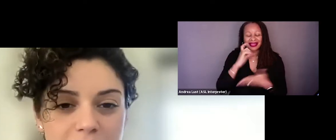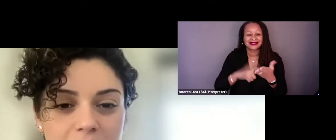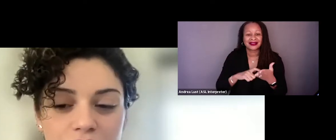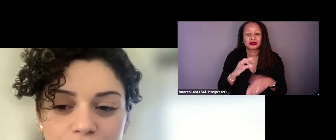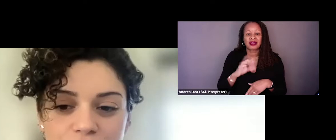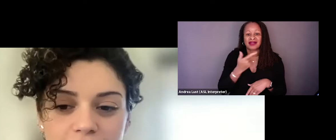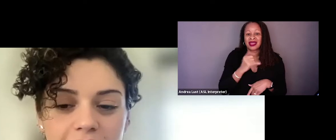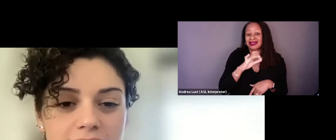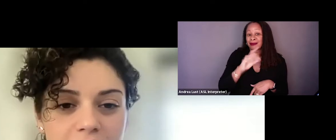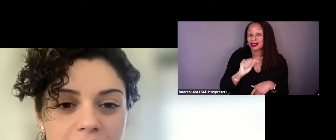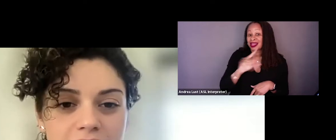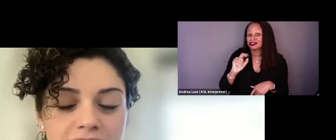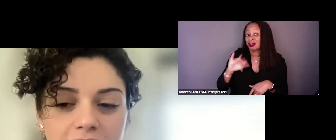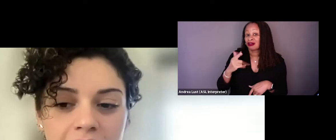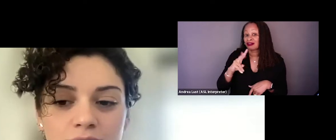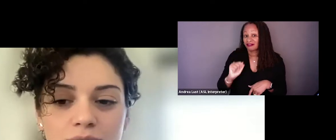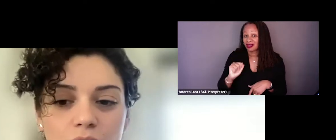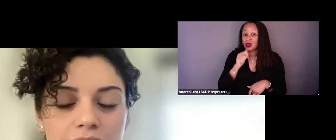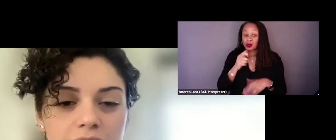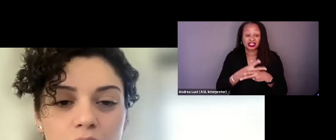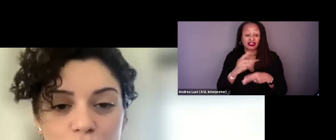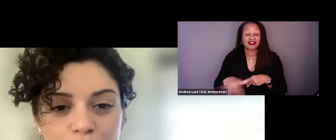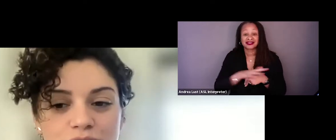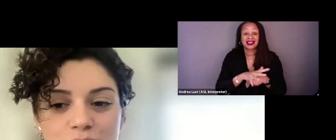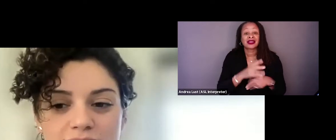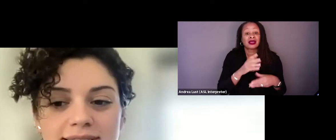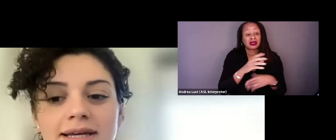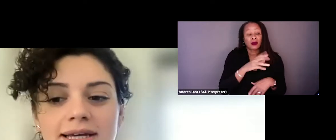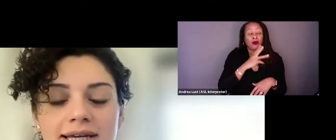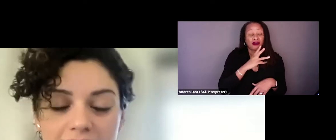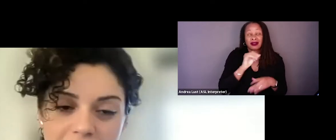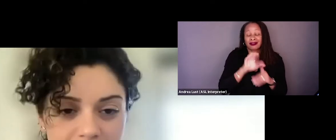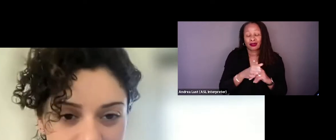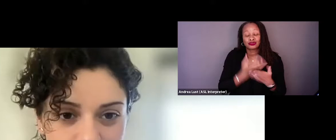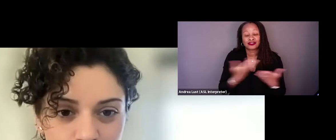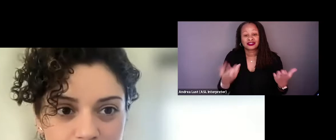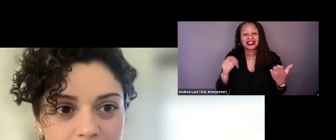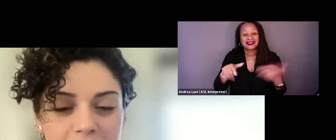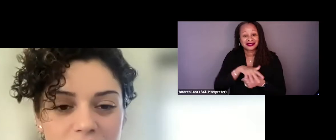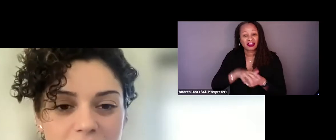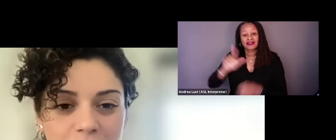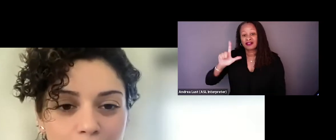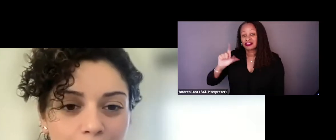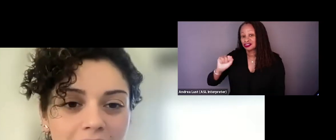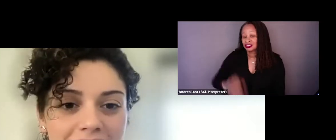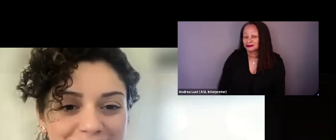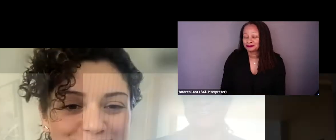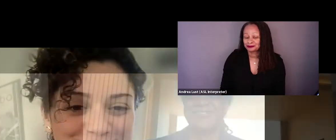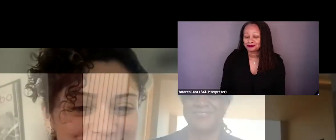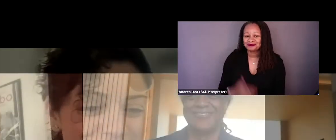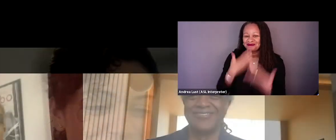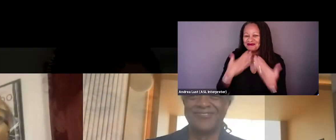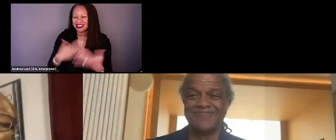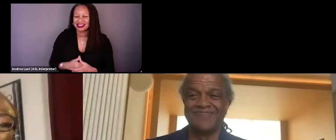past, present, and future caretakers of the land, water, and cultural resources in the unceded territory of Los Angeles. Thank